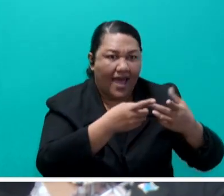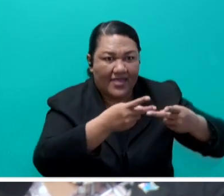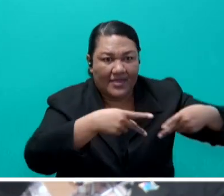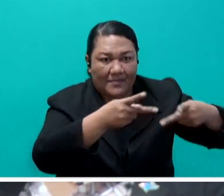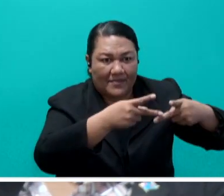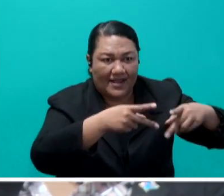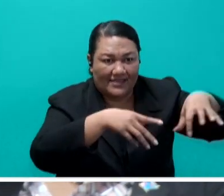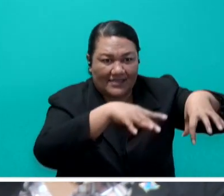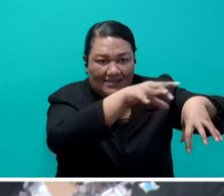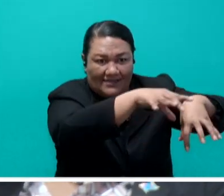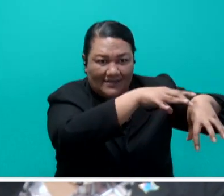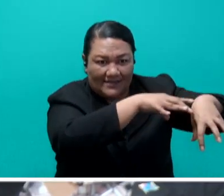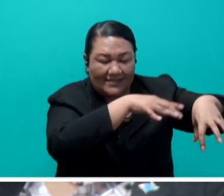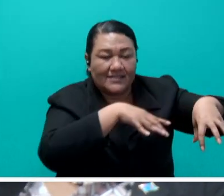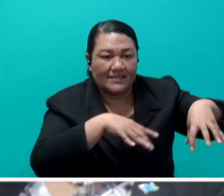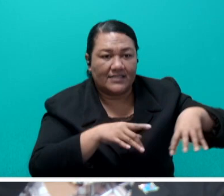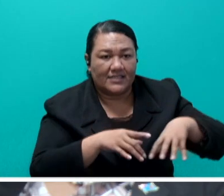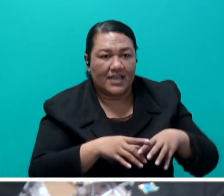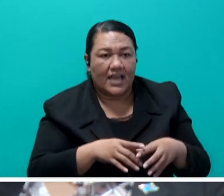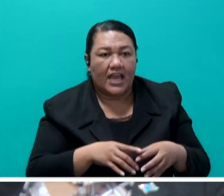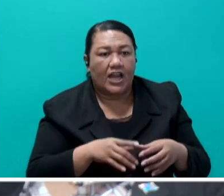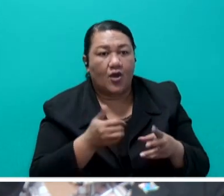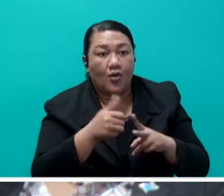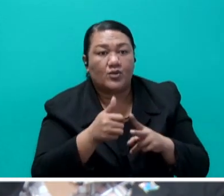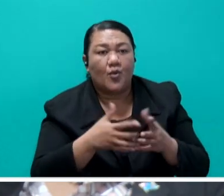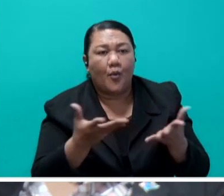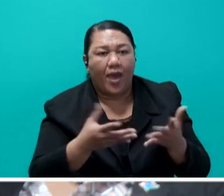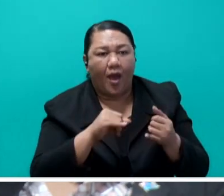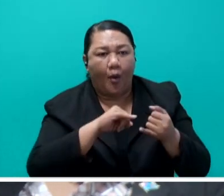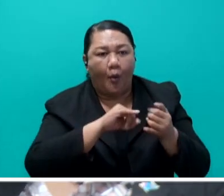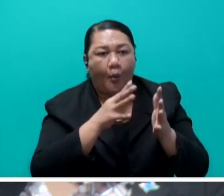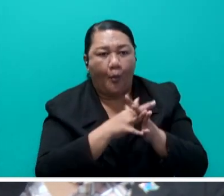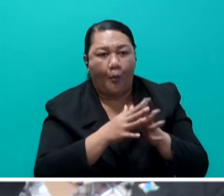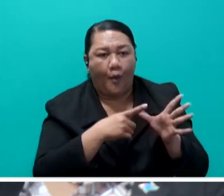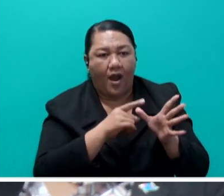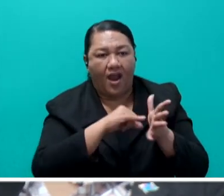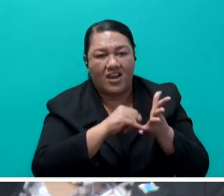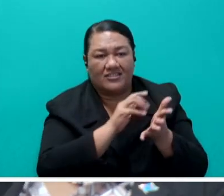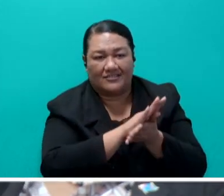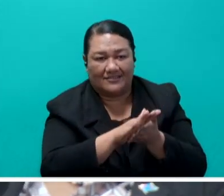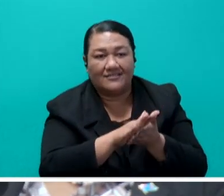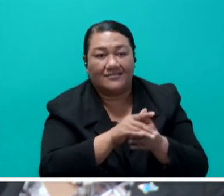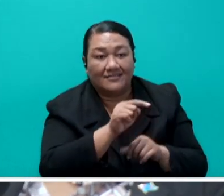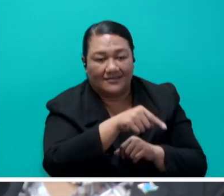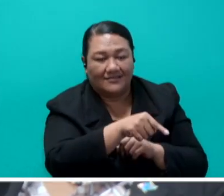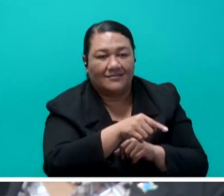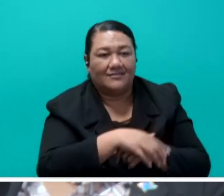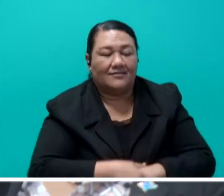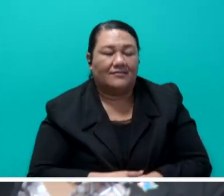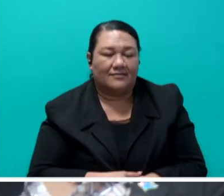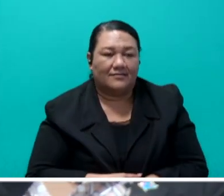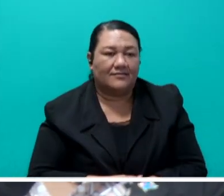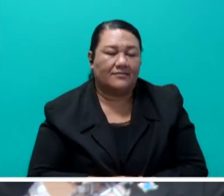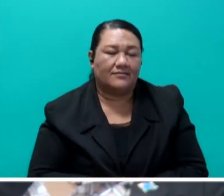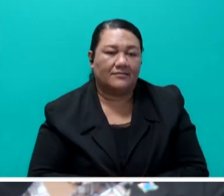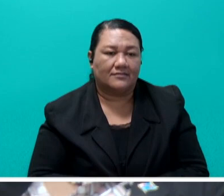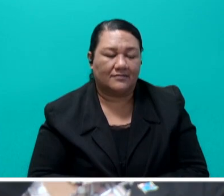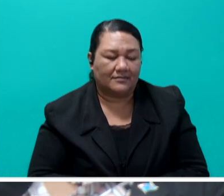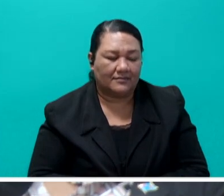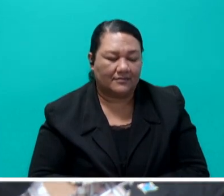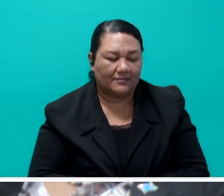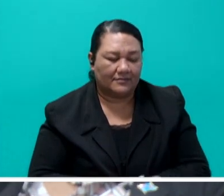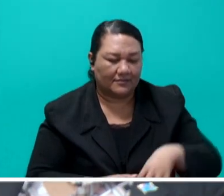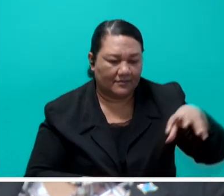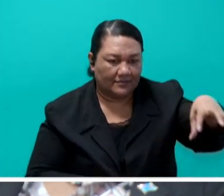in wash facilities as well. So those are earmarked for Nayavu Health